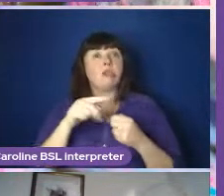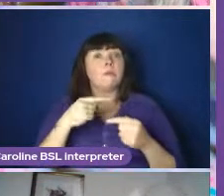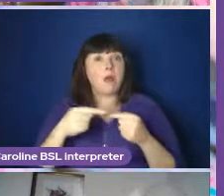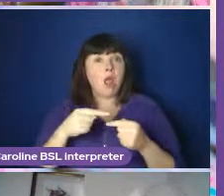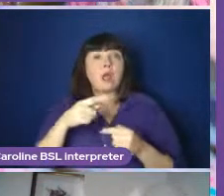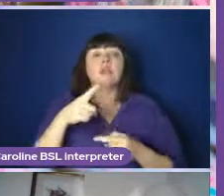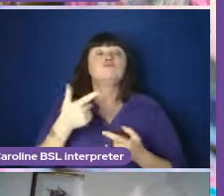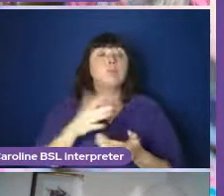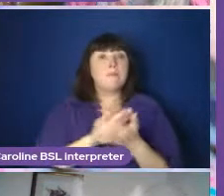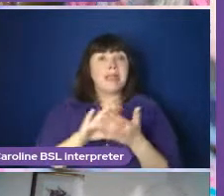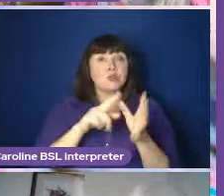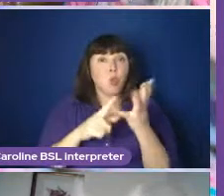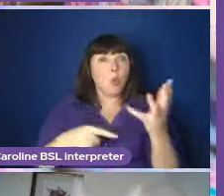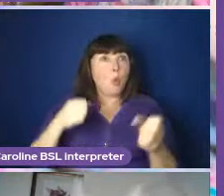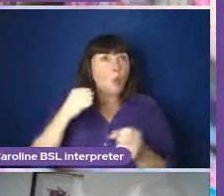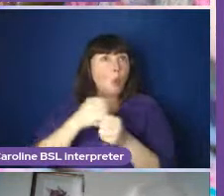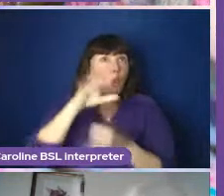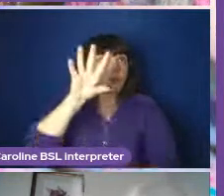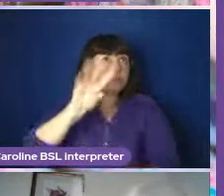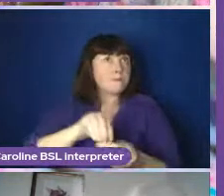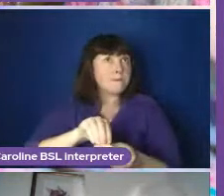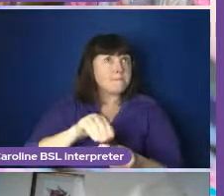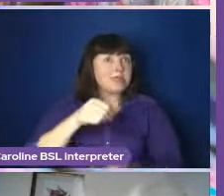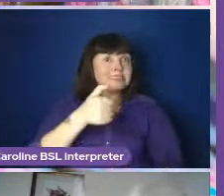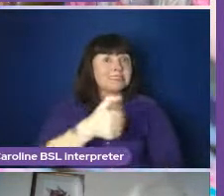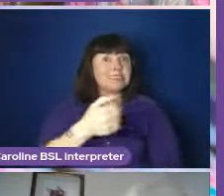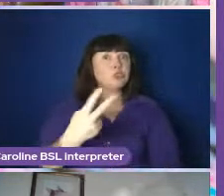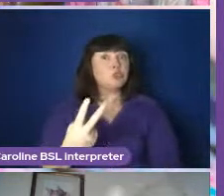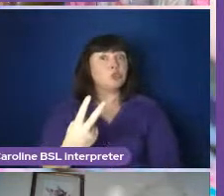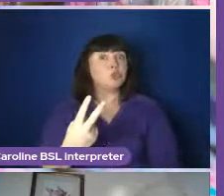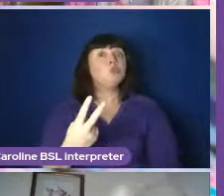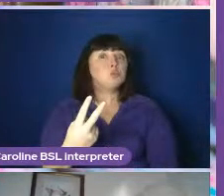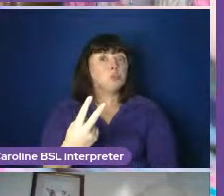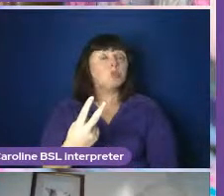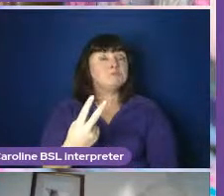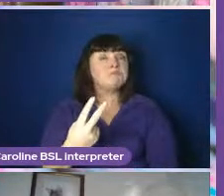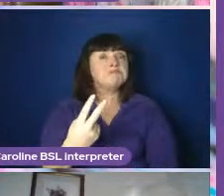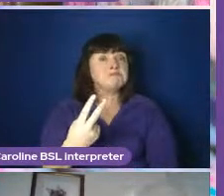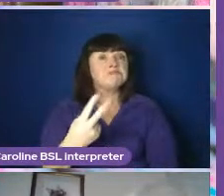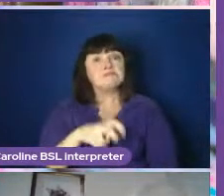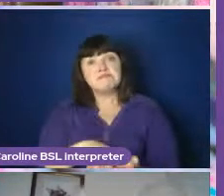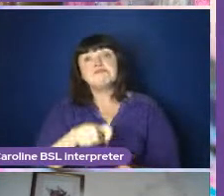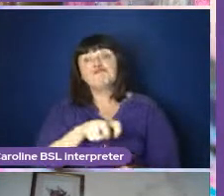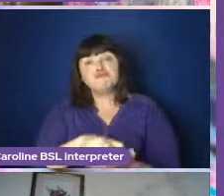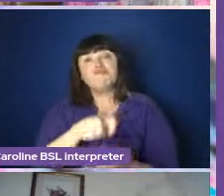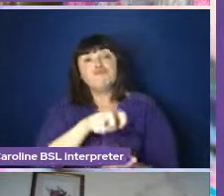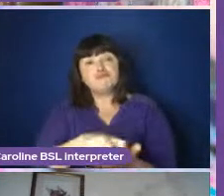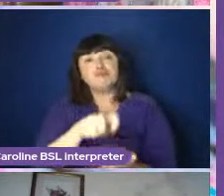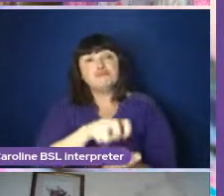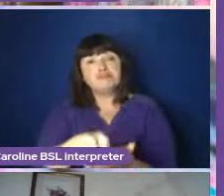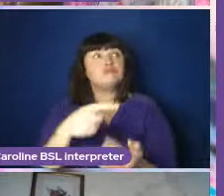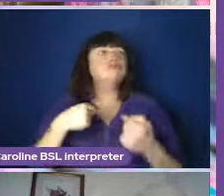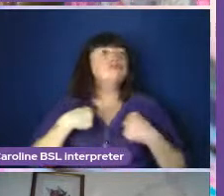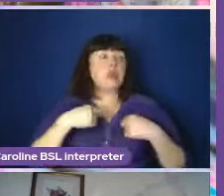And I can't even remember how much money I raised now, but I absolutely loved it because where I live, it's,